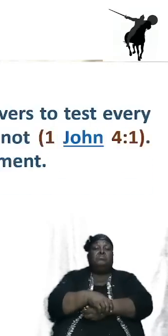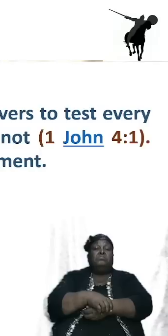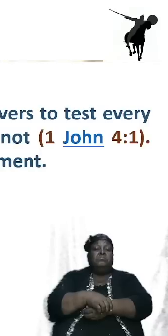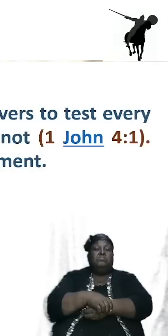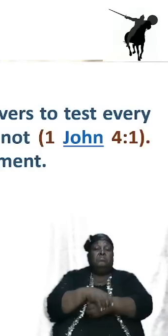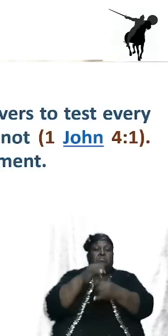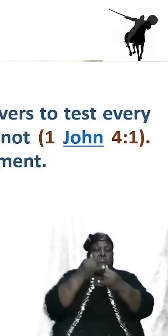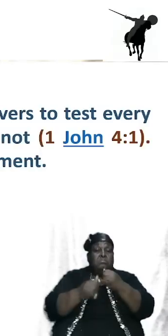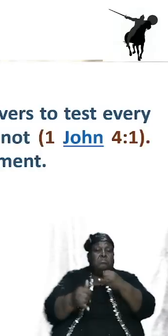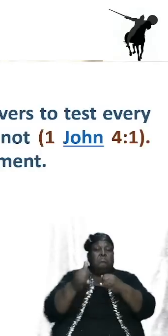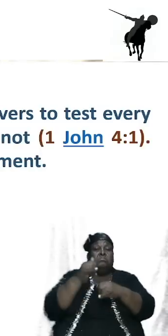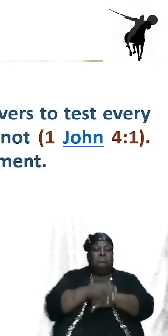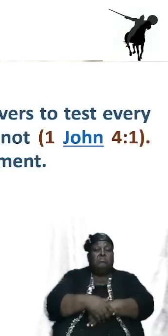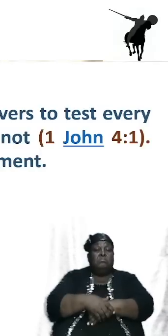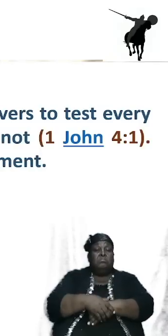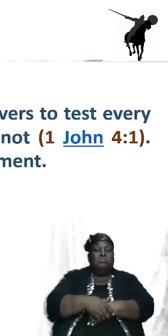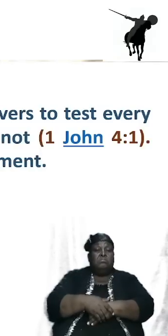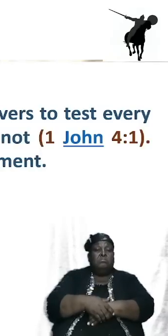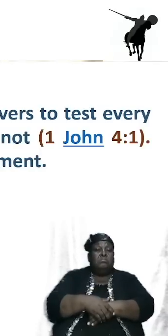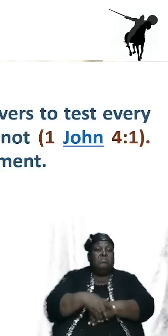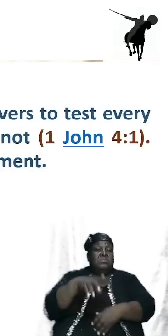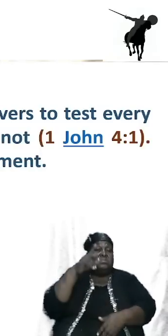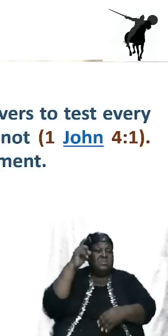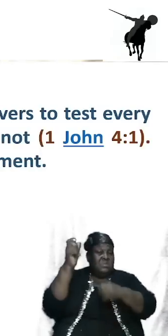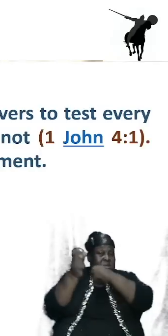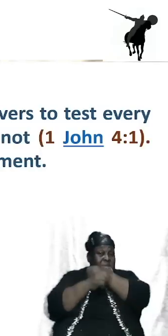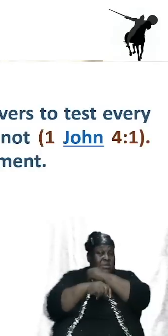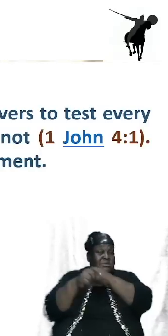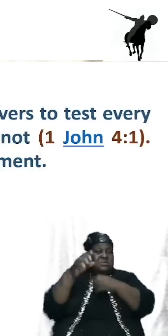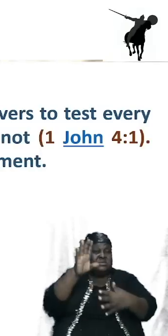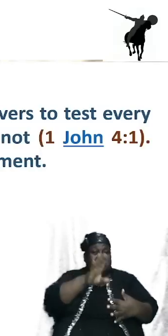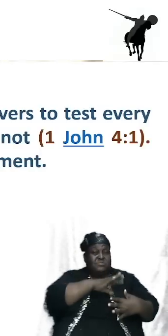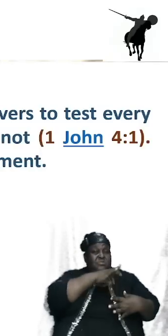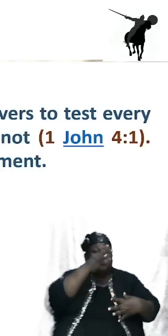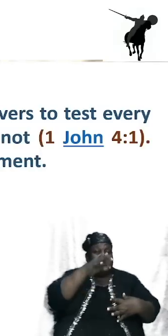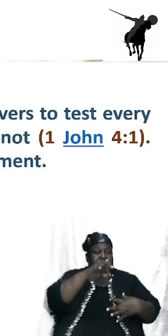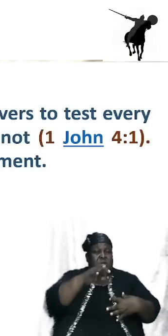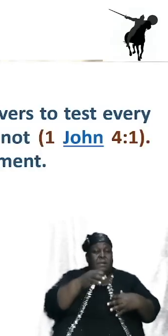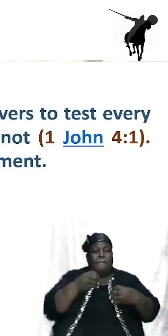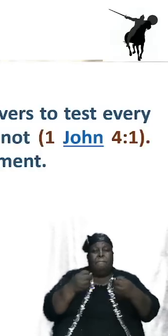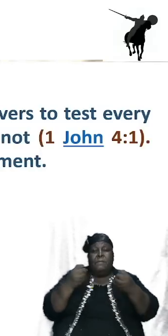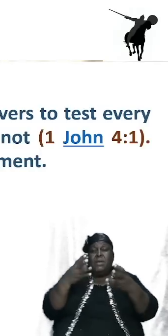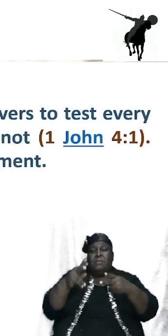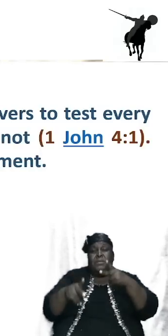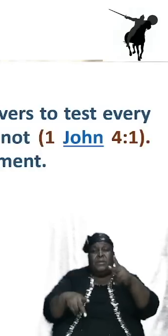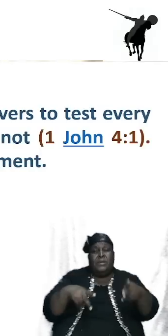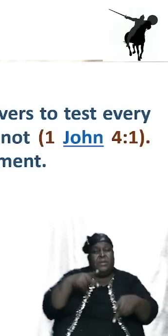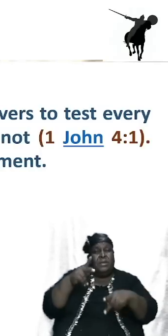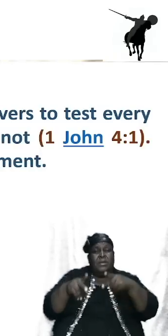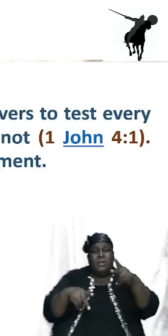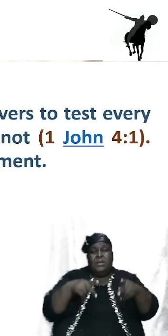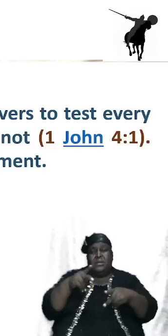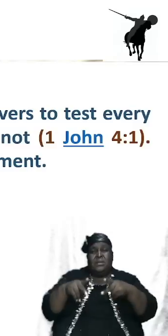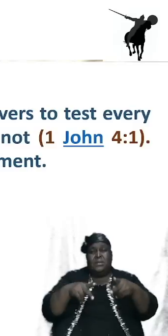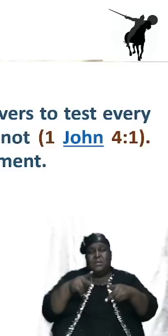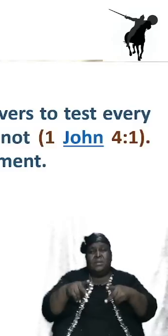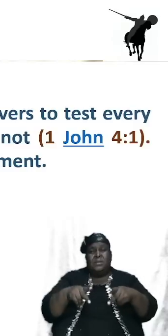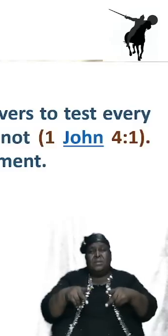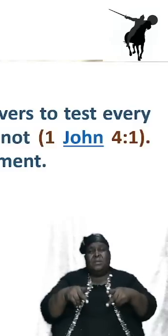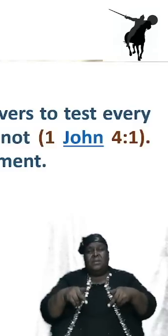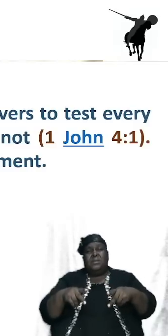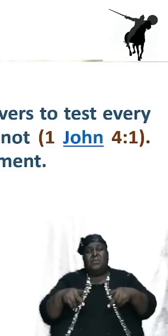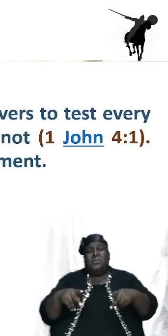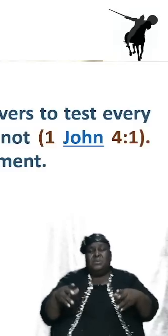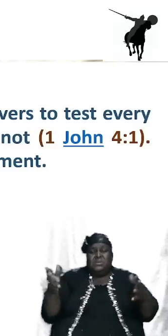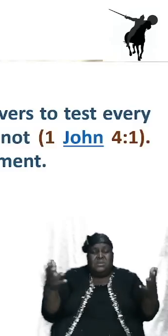Lastly, we need to test the spirit. Now a lot of these people, when they order the day, when you look at what